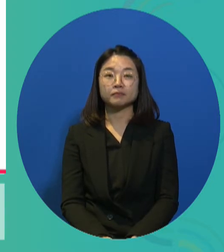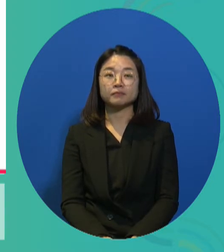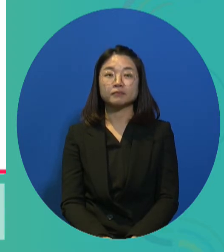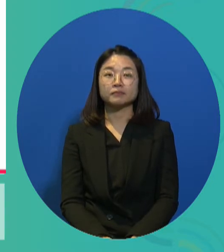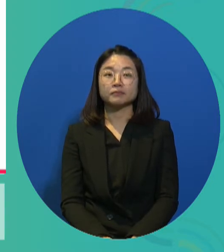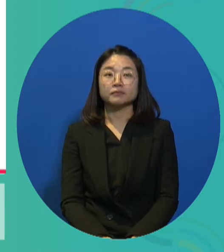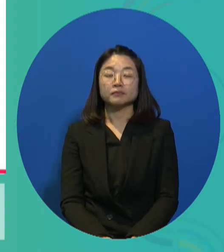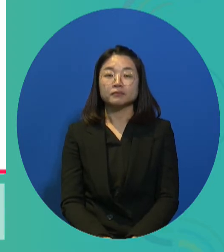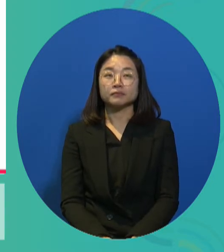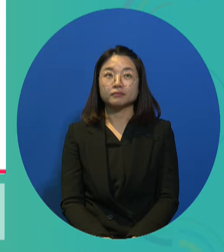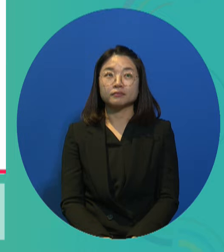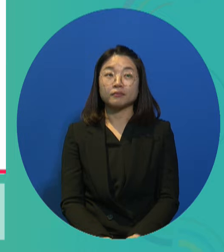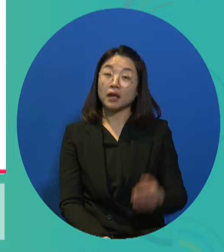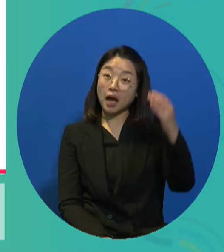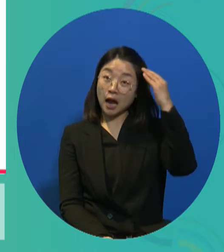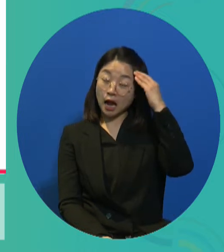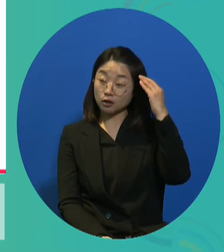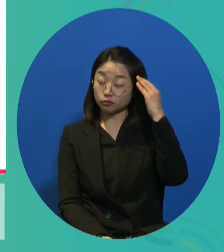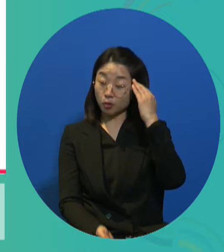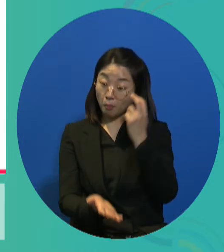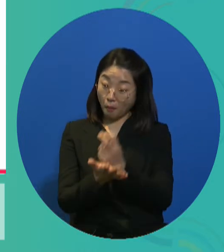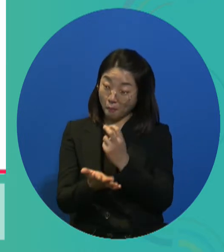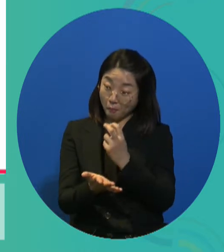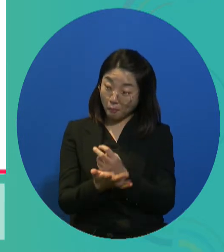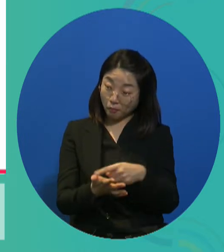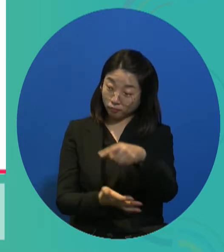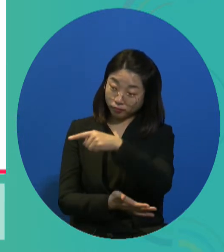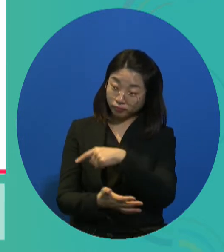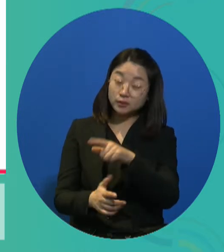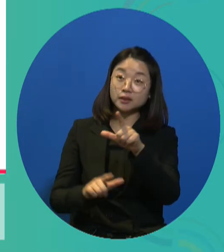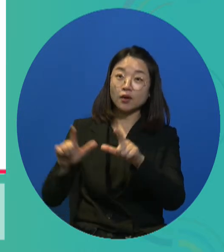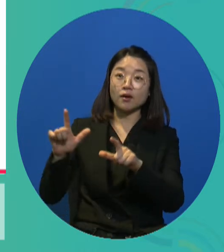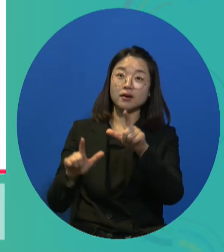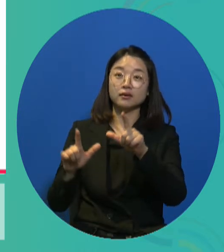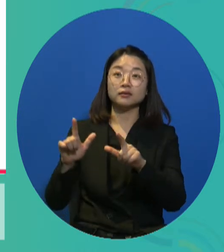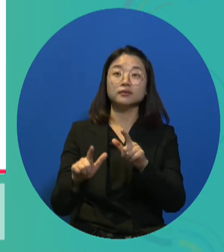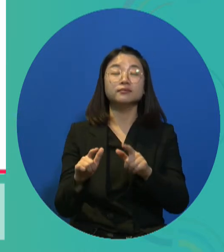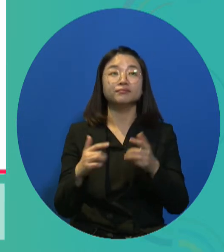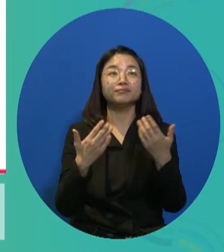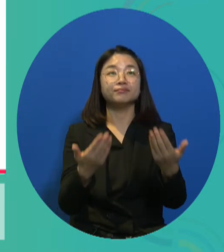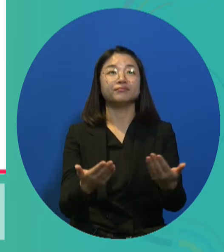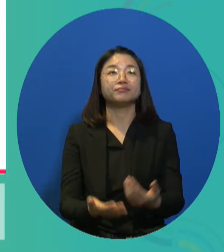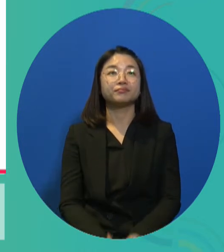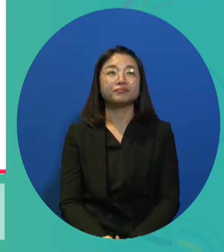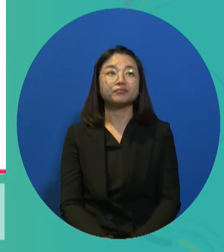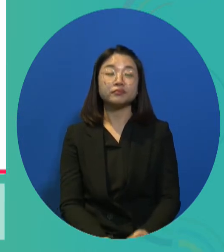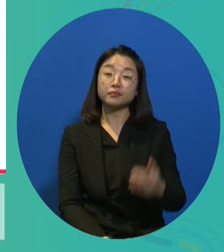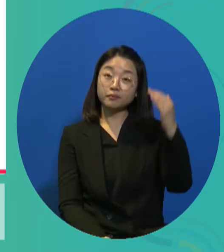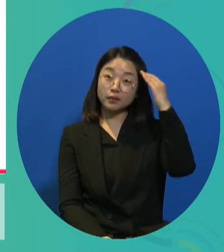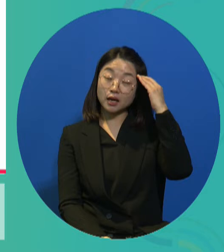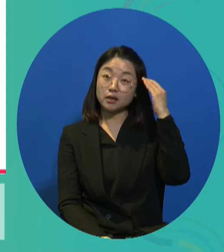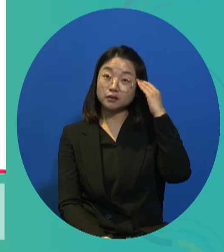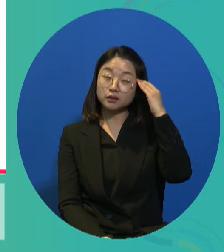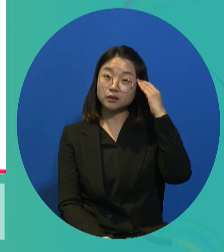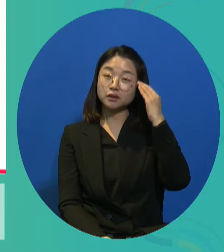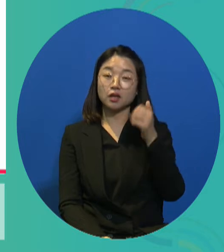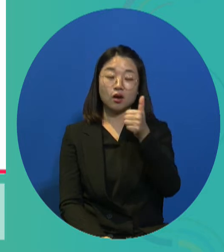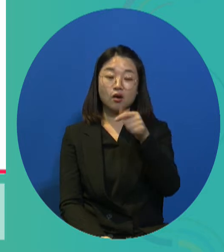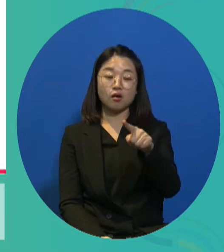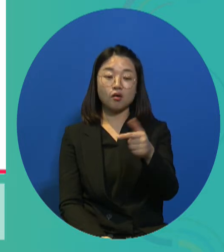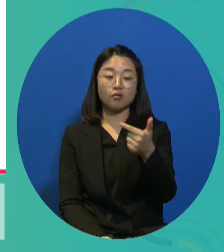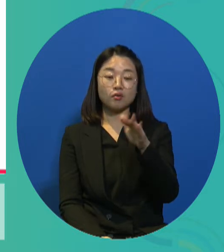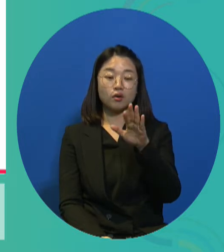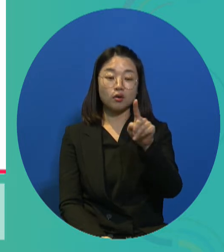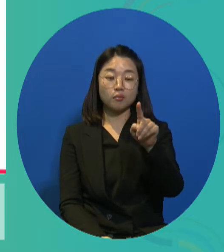Now, as for the ratification of the optional protocol of CRPD, I'd like to discuss the significance under the domestic law.